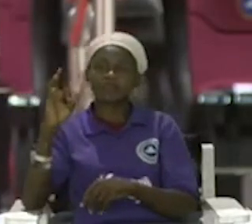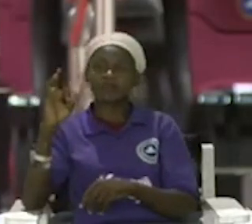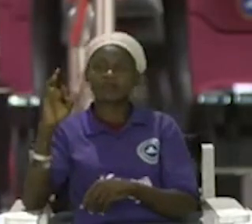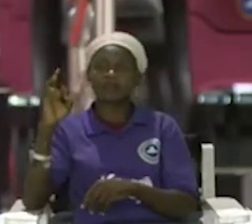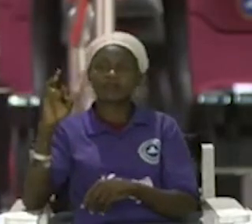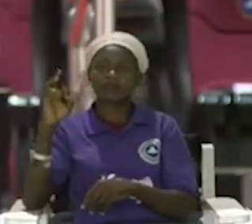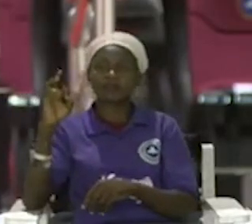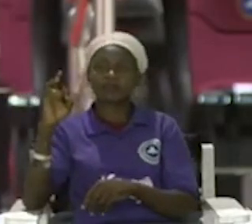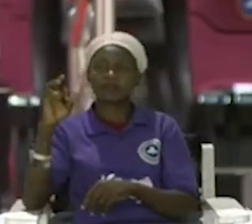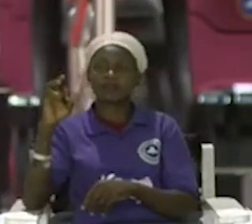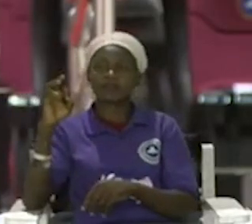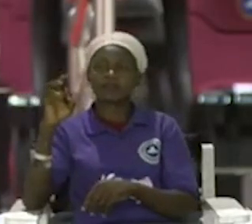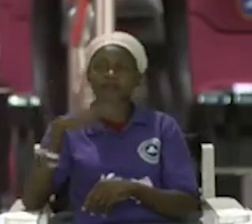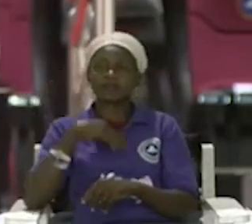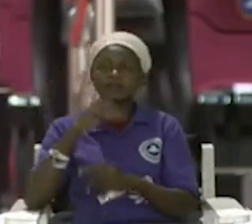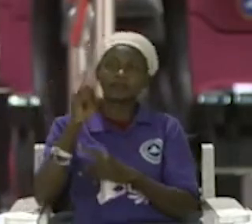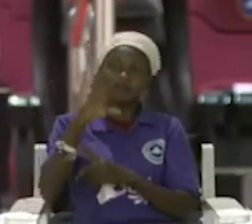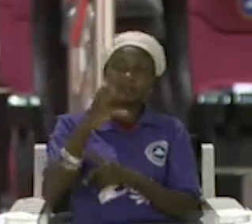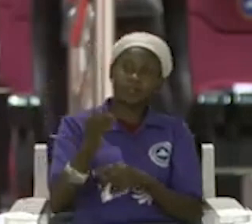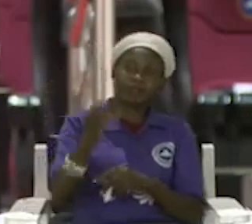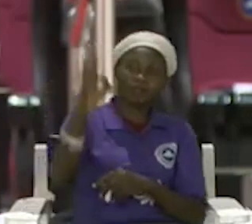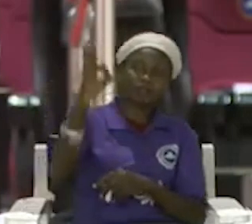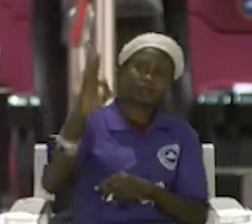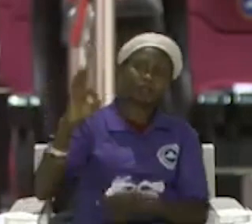And the torchlight went out.